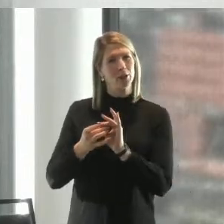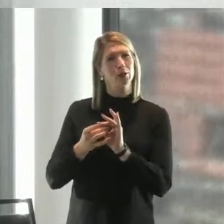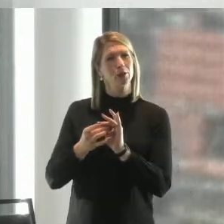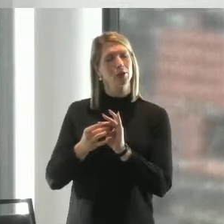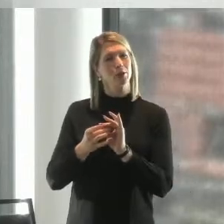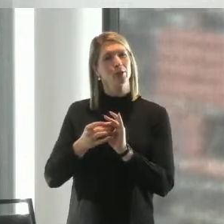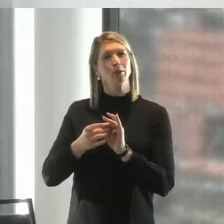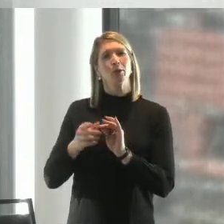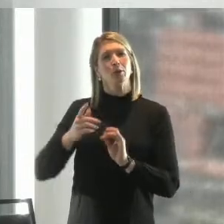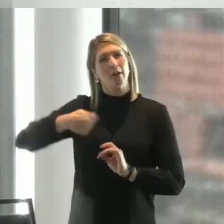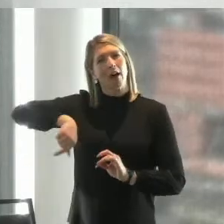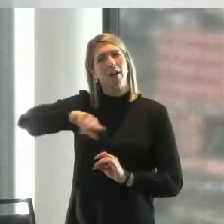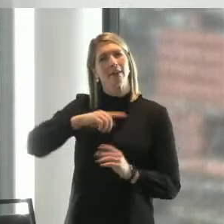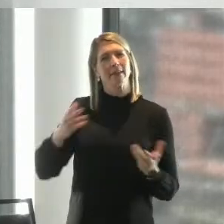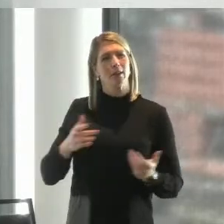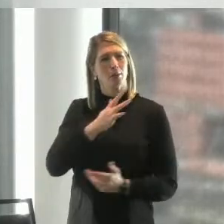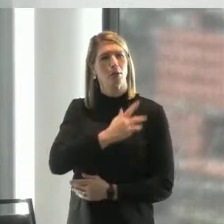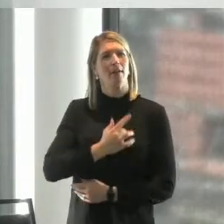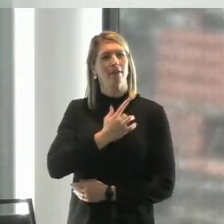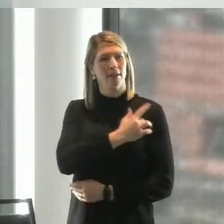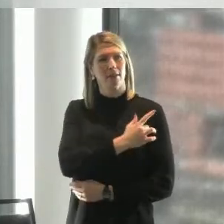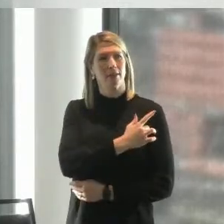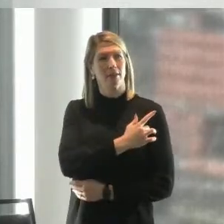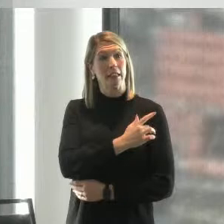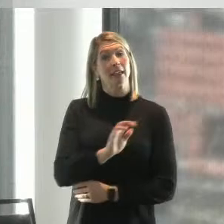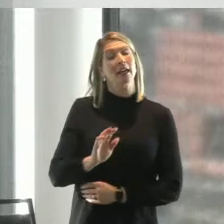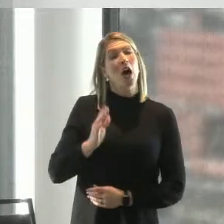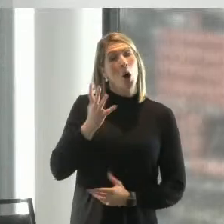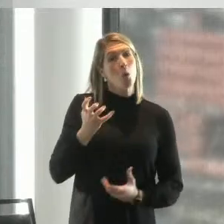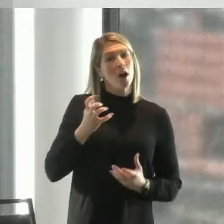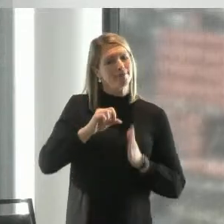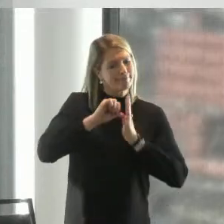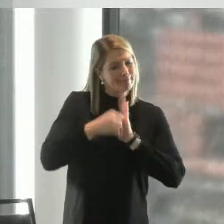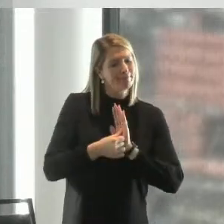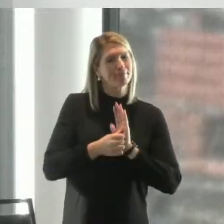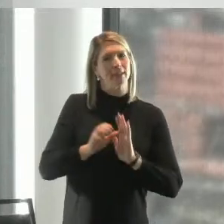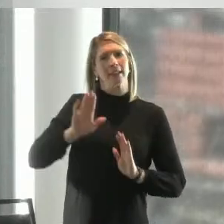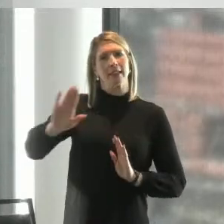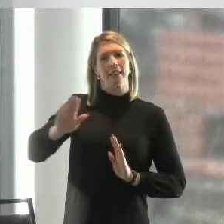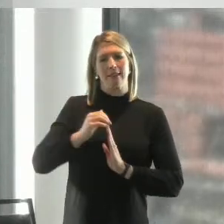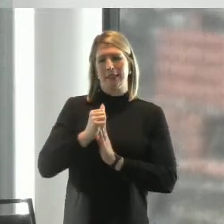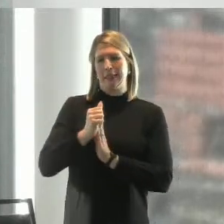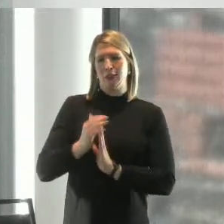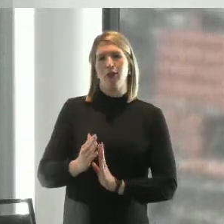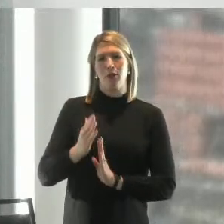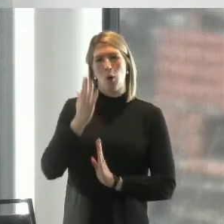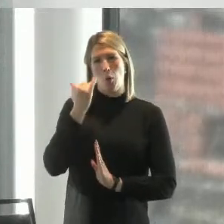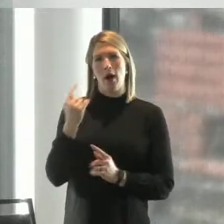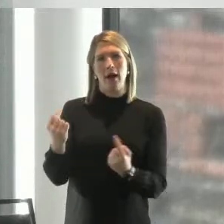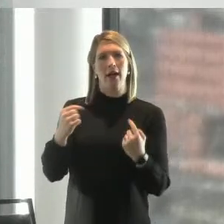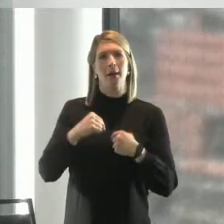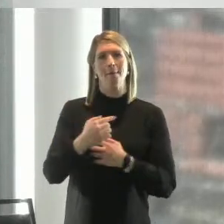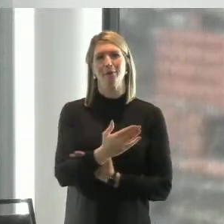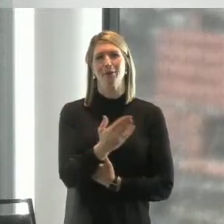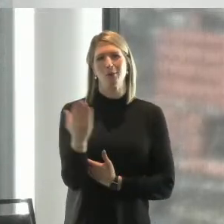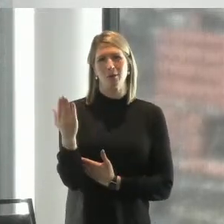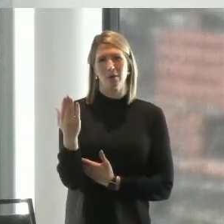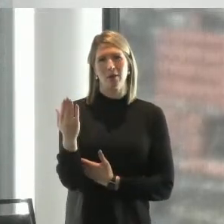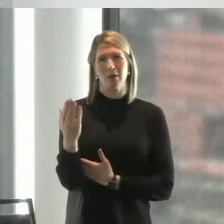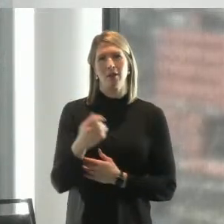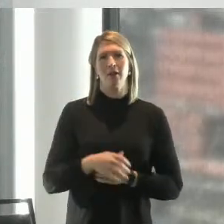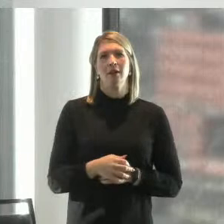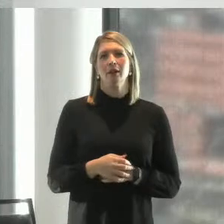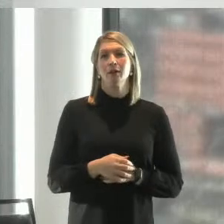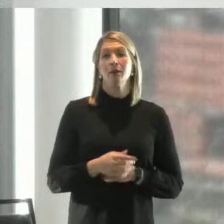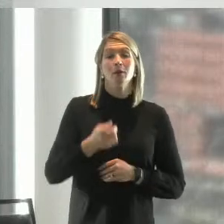in this province. And let me be clear, it's his leadership that's bringing us here this morning. It is no doubt in anybody's